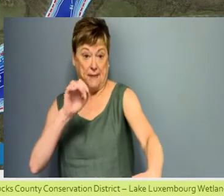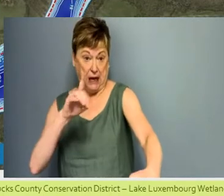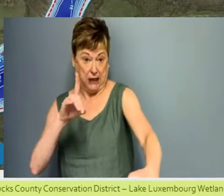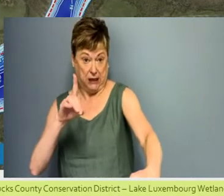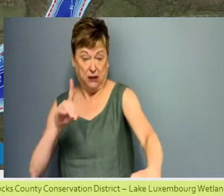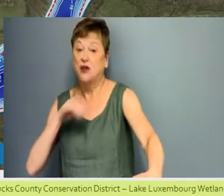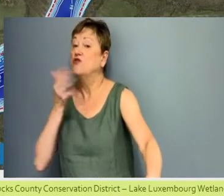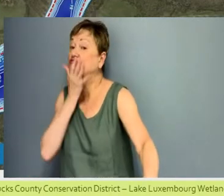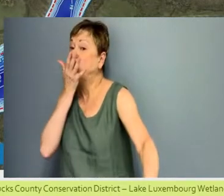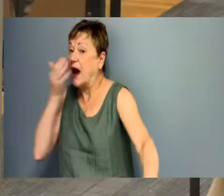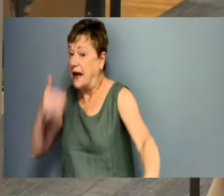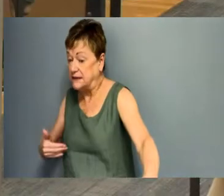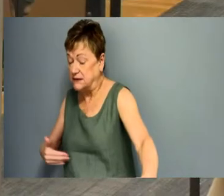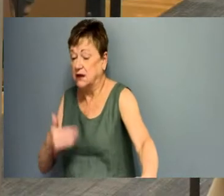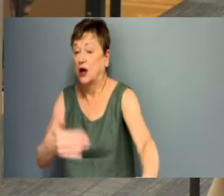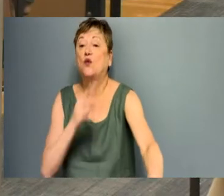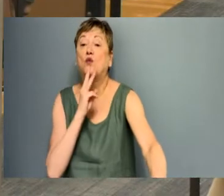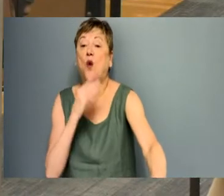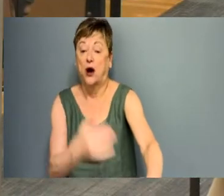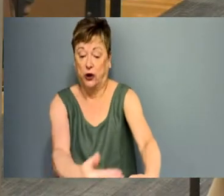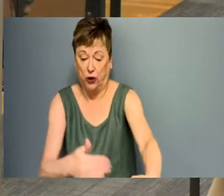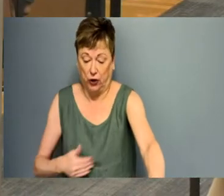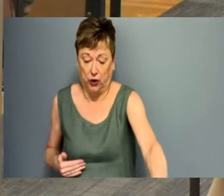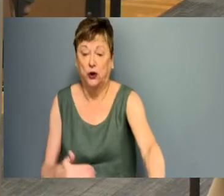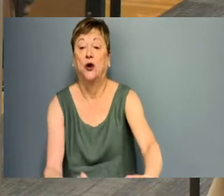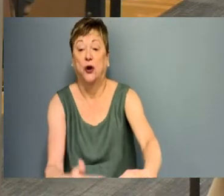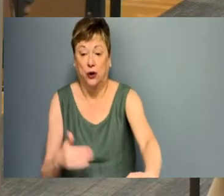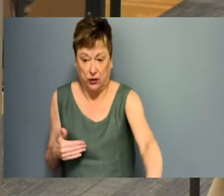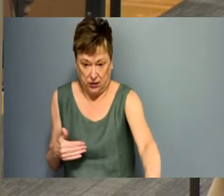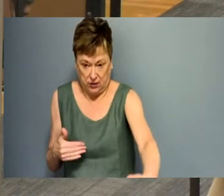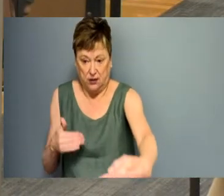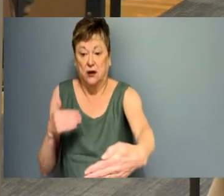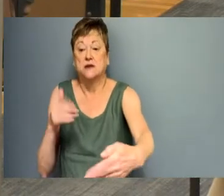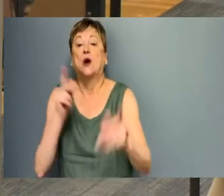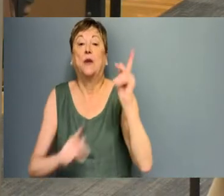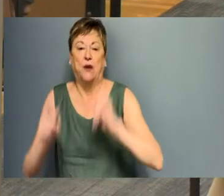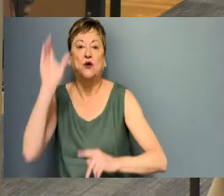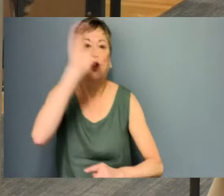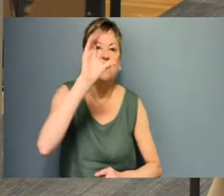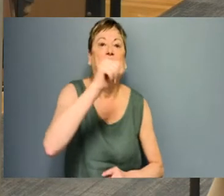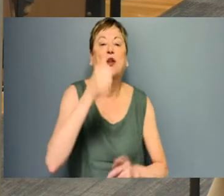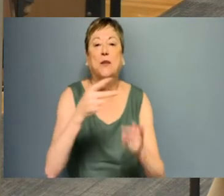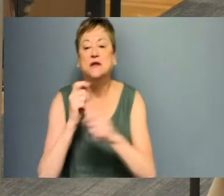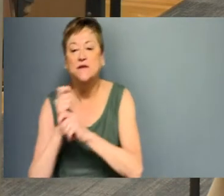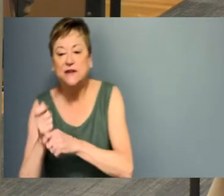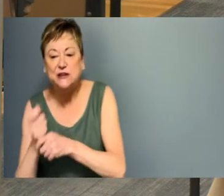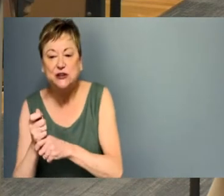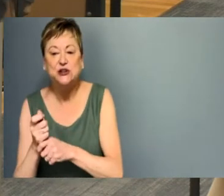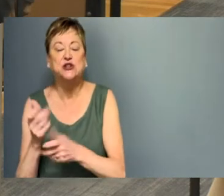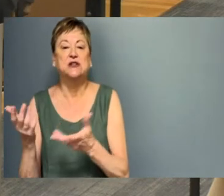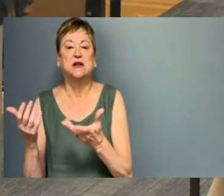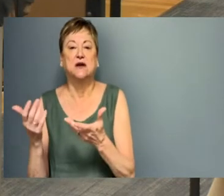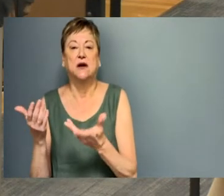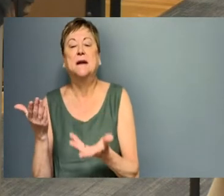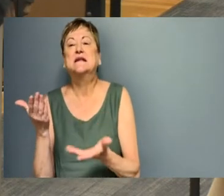bank and the water line. So people are gonna have to accommodate, look for different spots. There are other places where there's not gonna be a visible